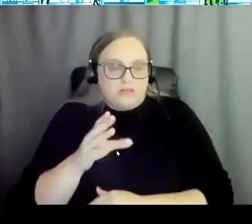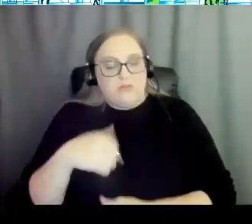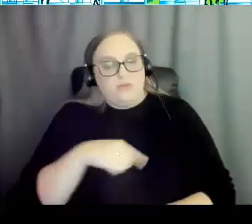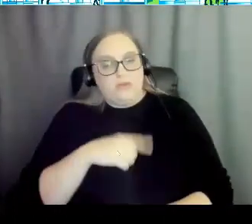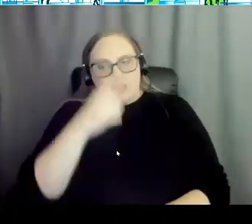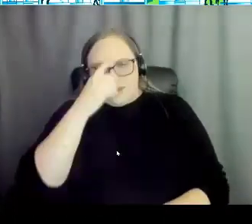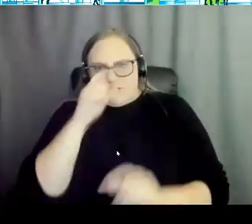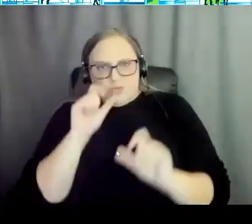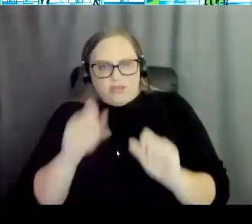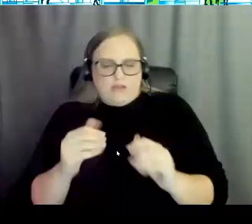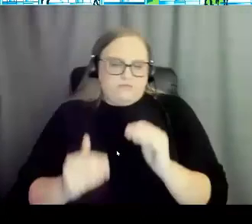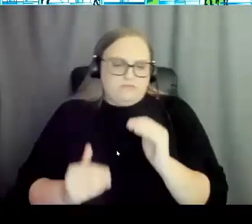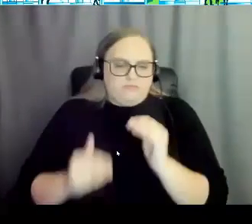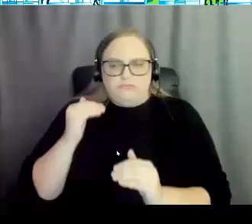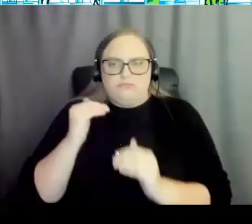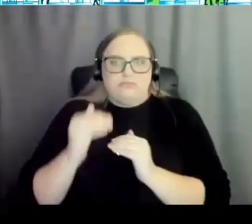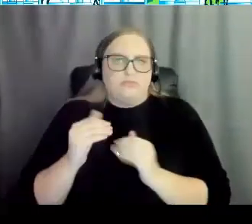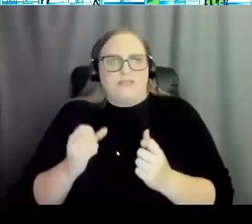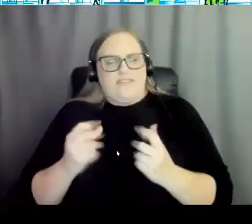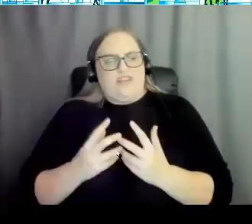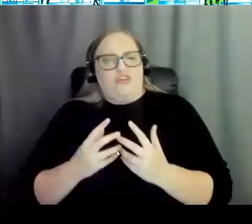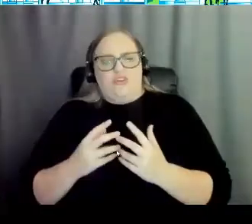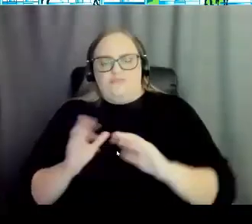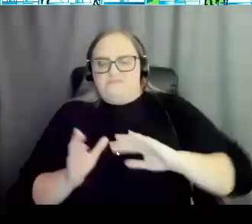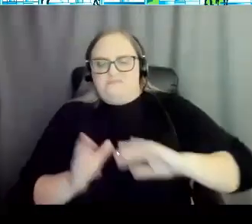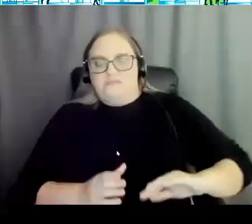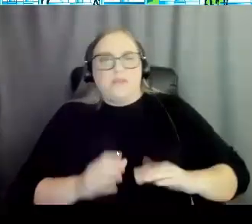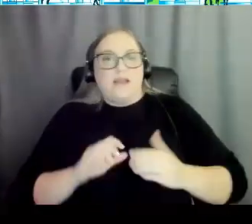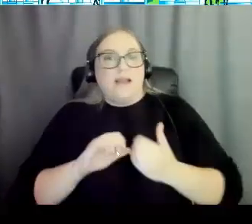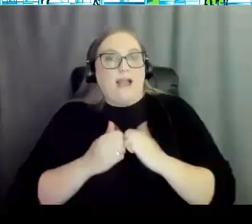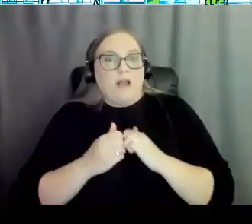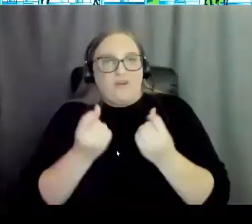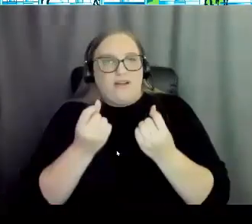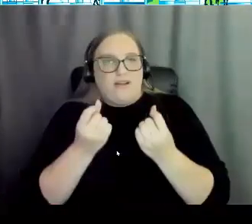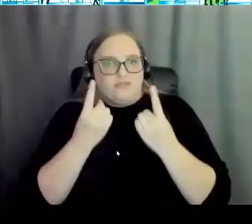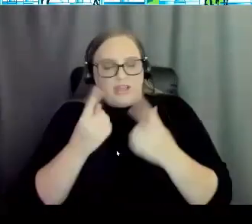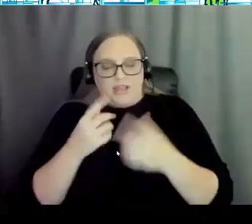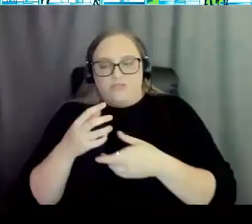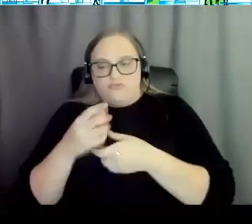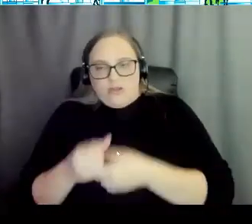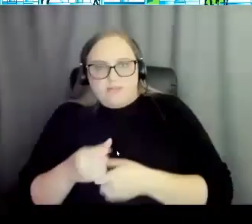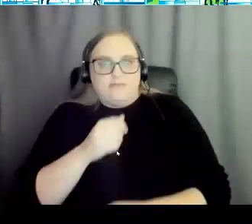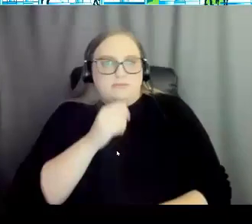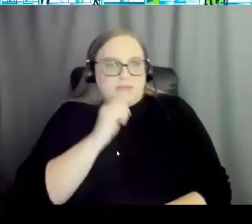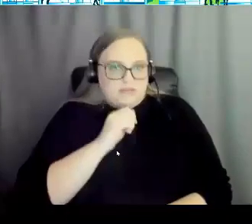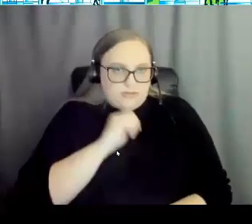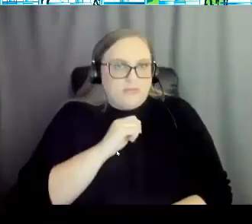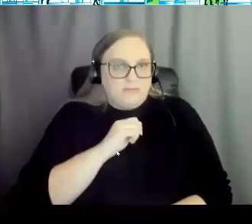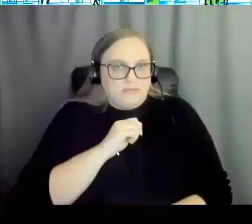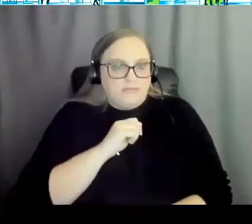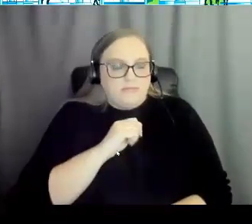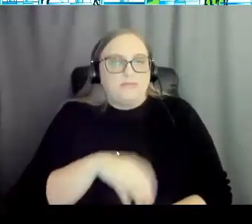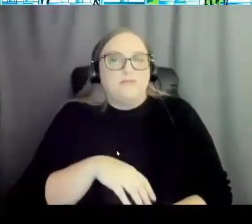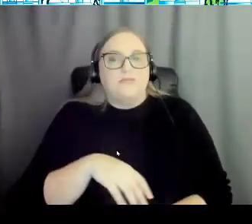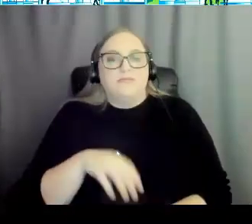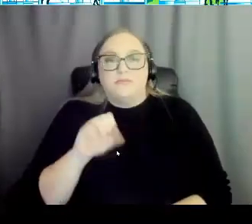overcome fear through understanding, trust, and patience. And Scott, would you